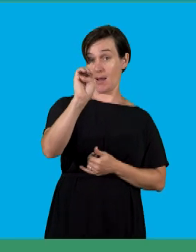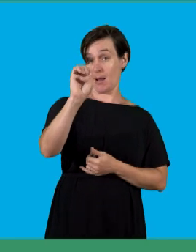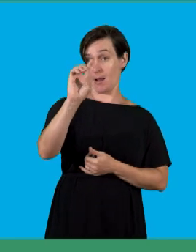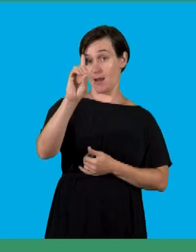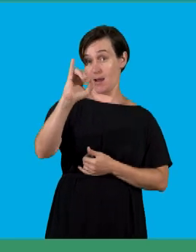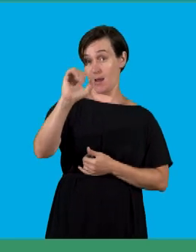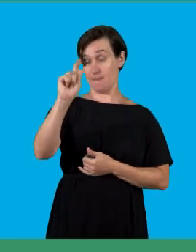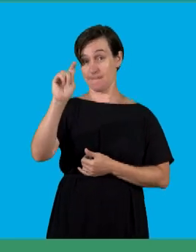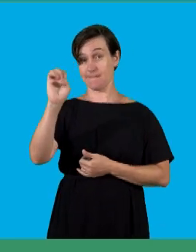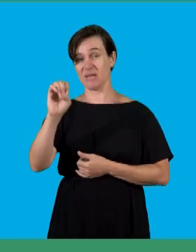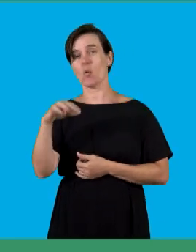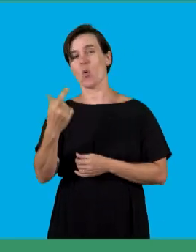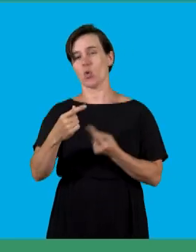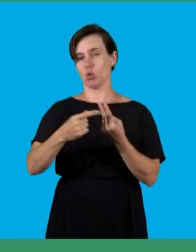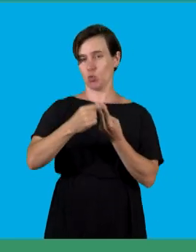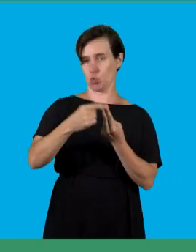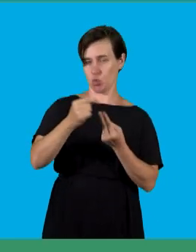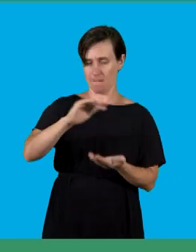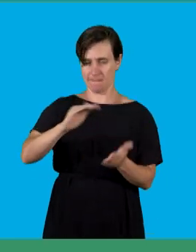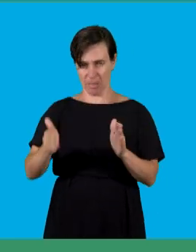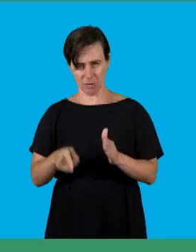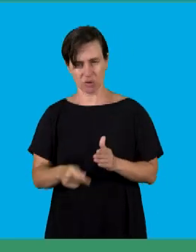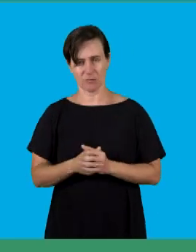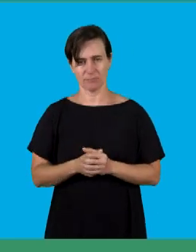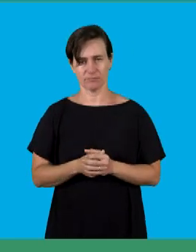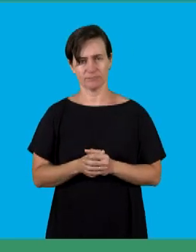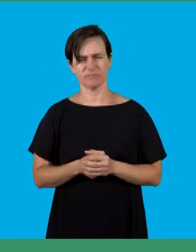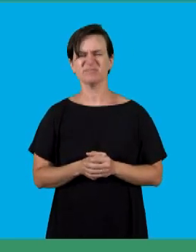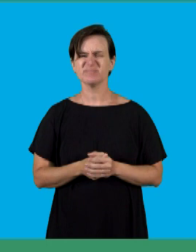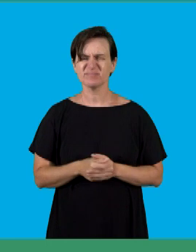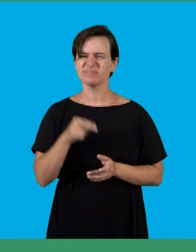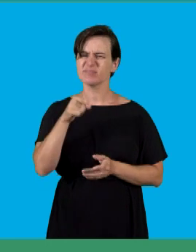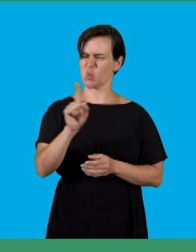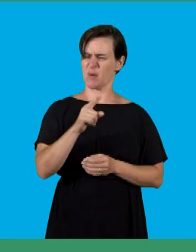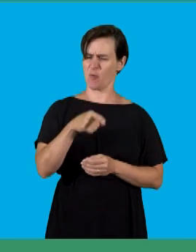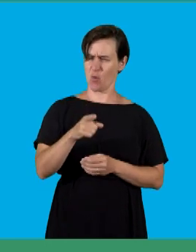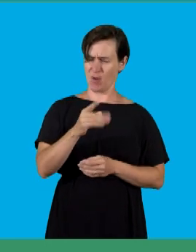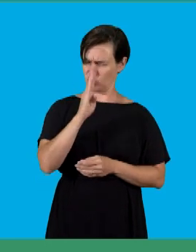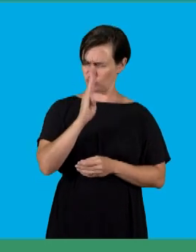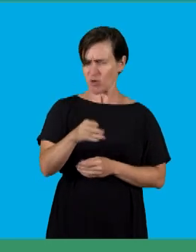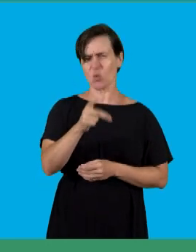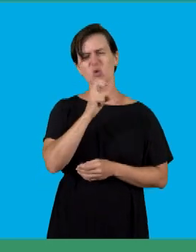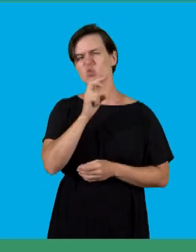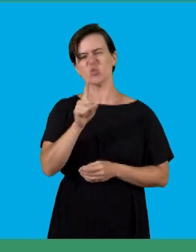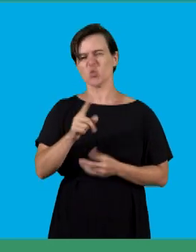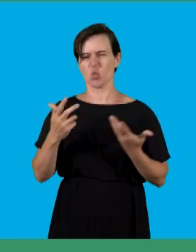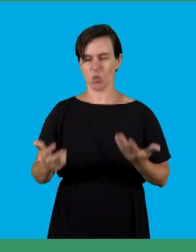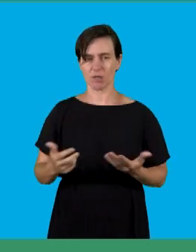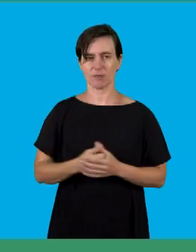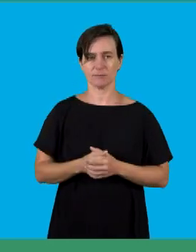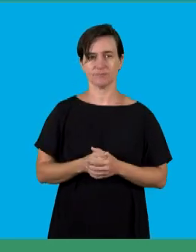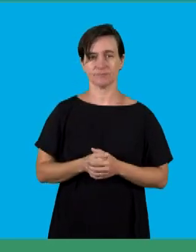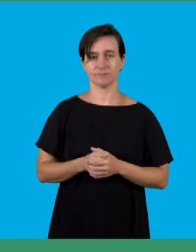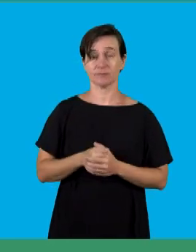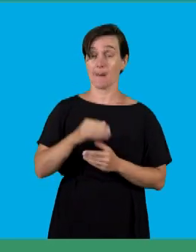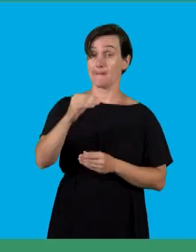called unit packaging. Now you might ask yourself, what is packaging for immediate use? It